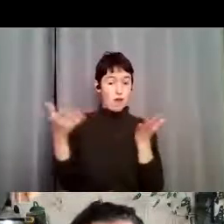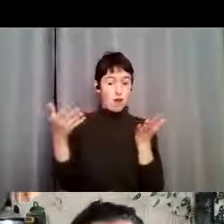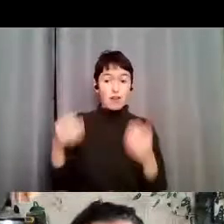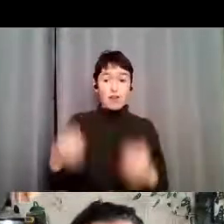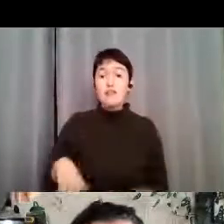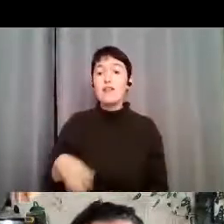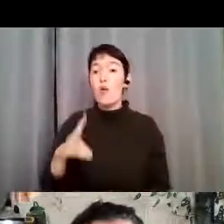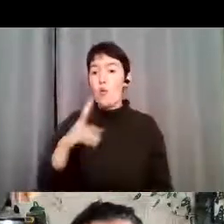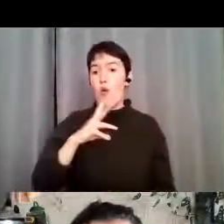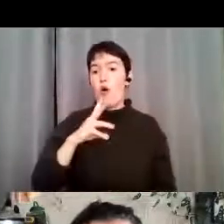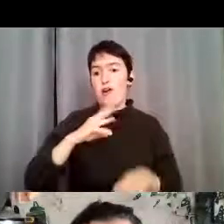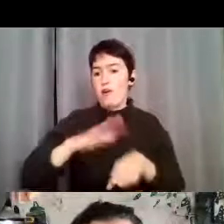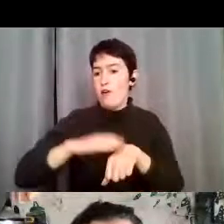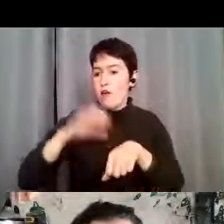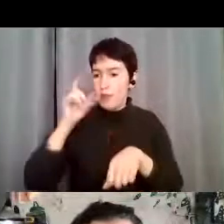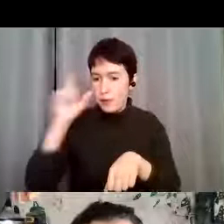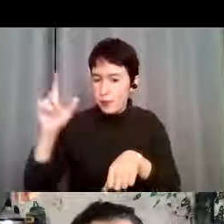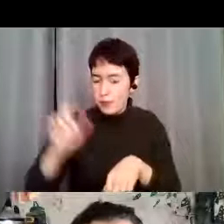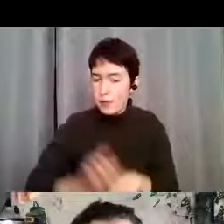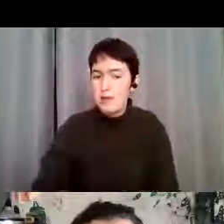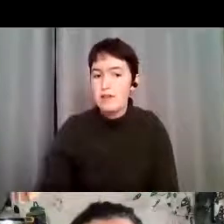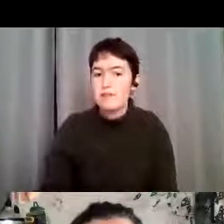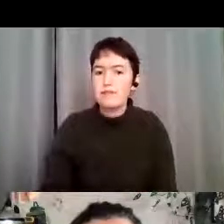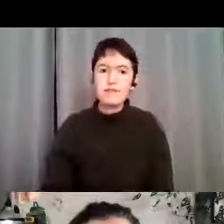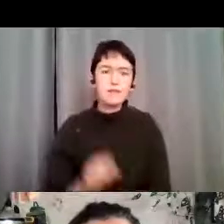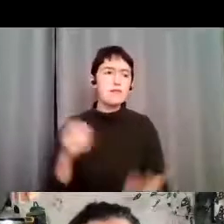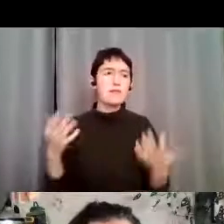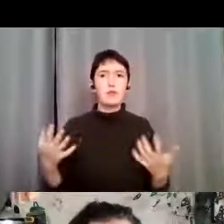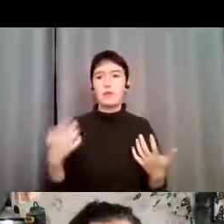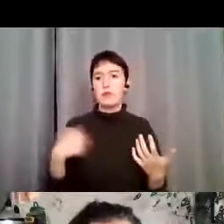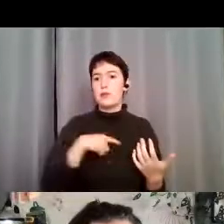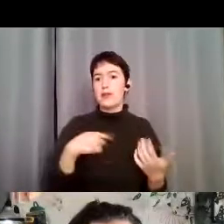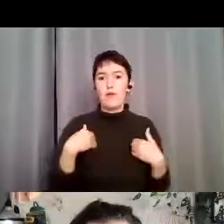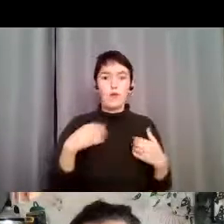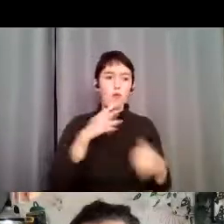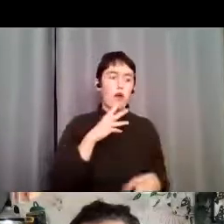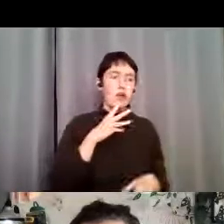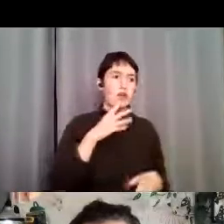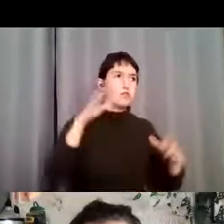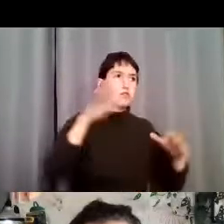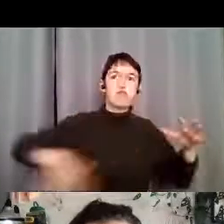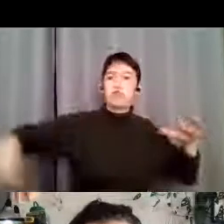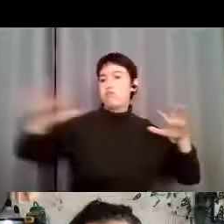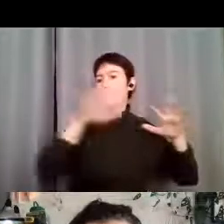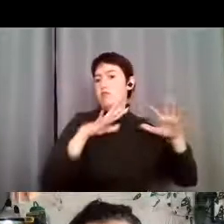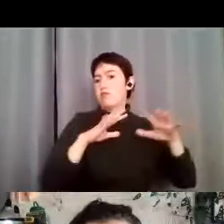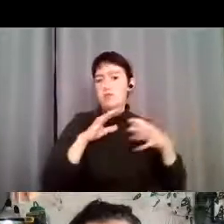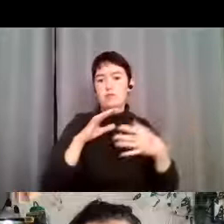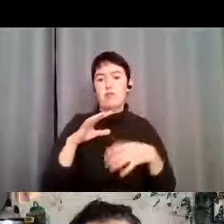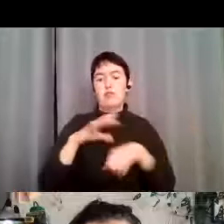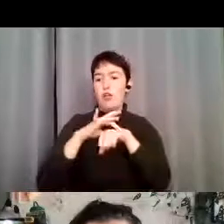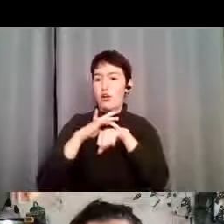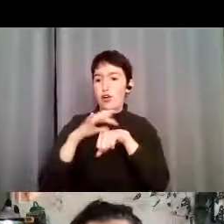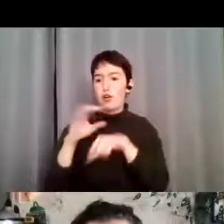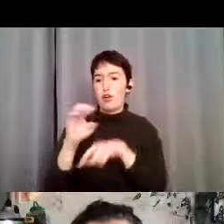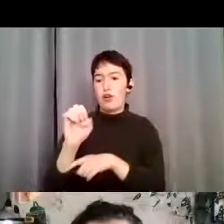Earth, it's all around us. It's in the atmosphere, it's in the clouds, it's in the rivers and the oceans. Now, when you look up at the